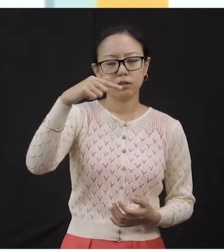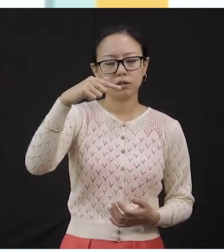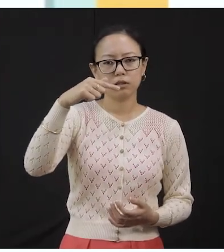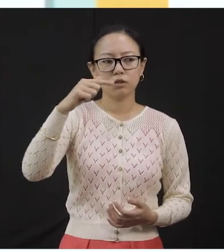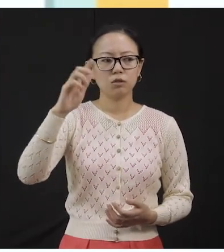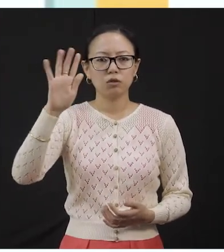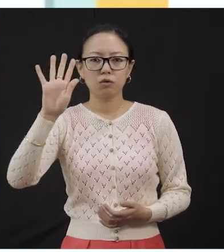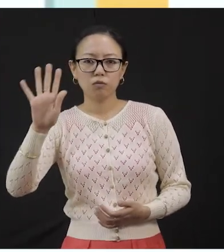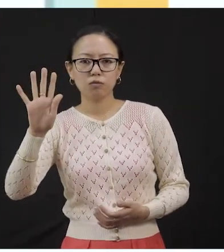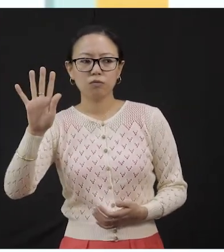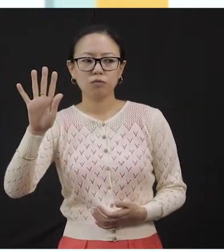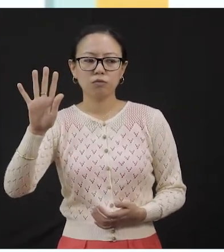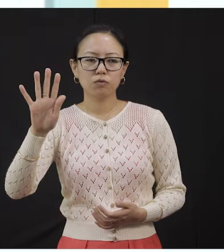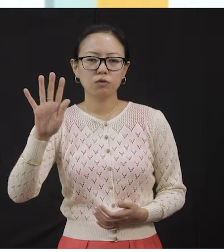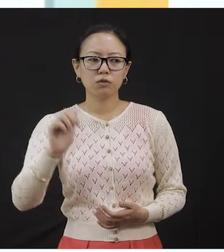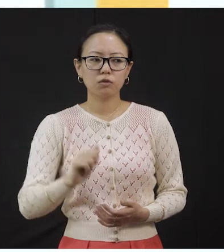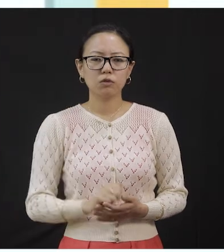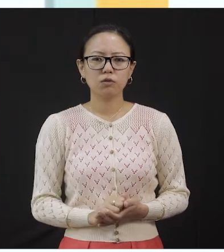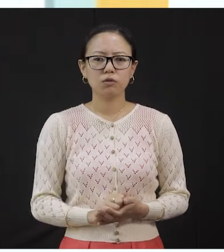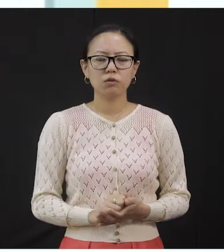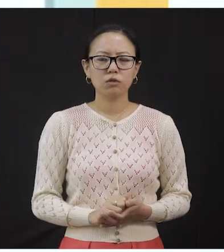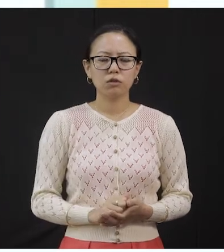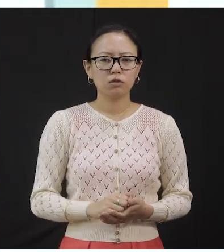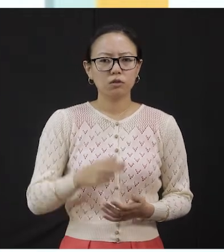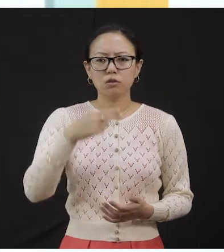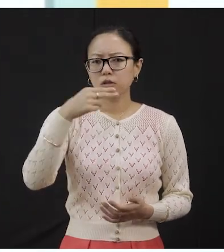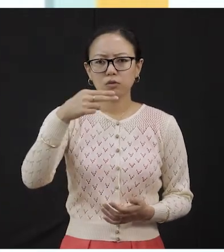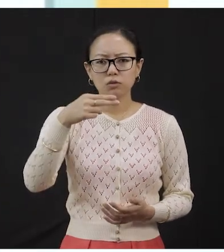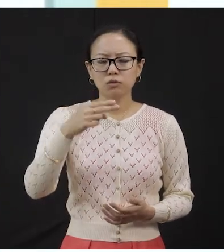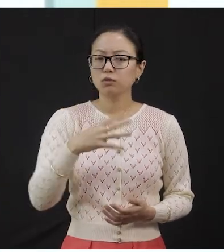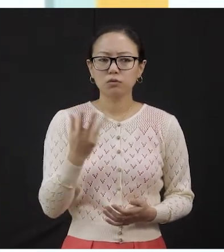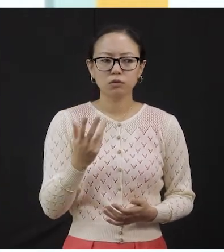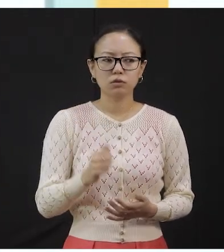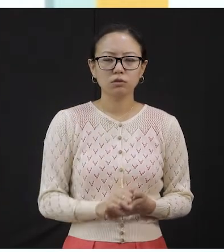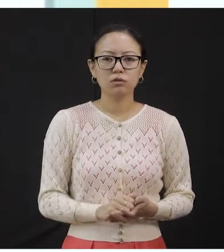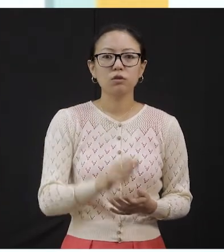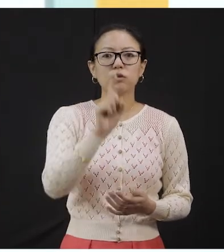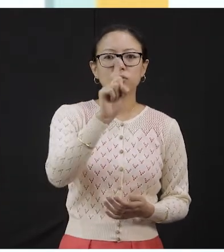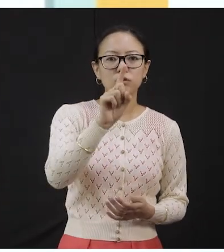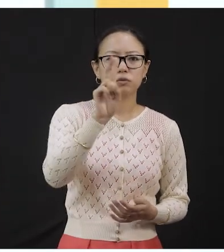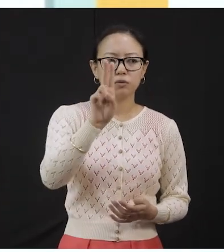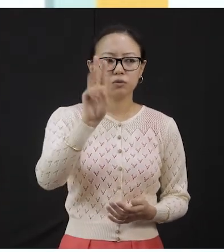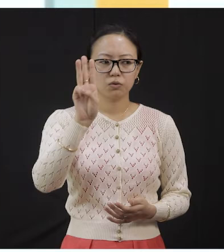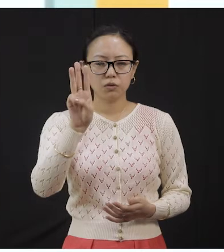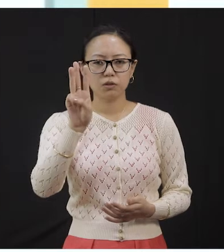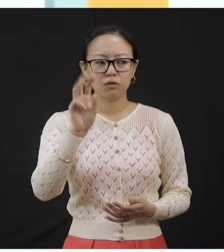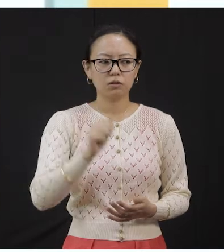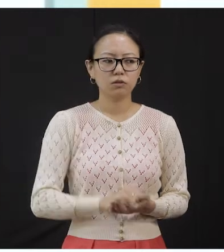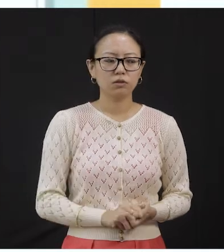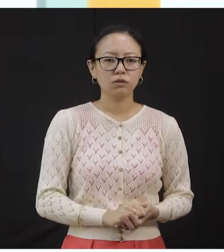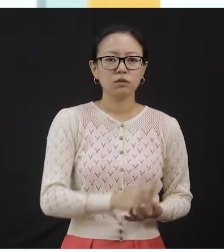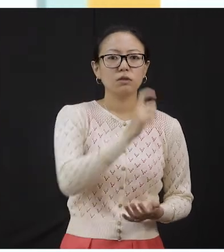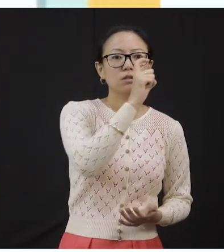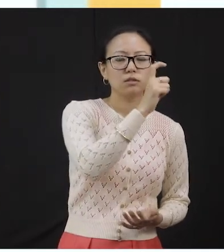Then tell me how many cupcakes are here now? 1, 2, 3.